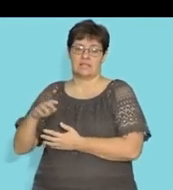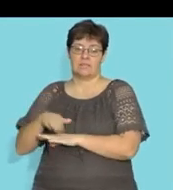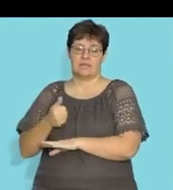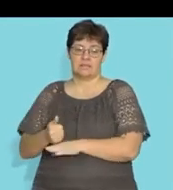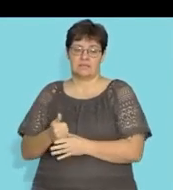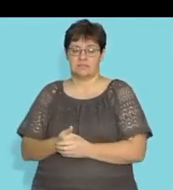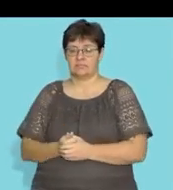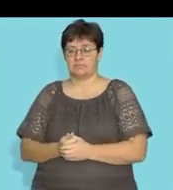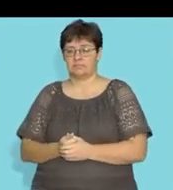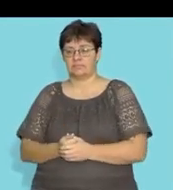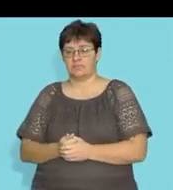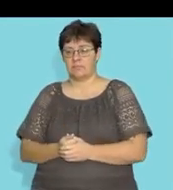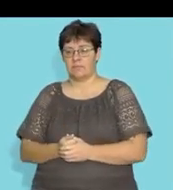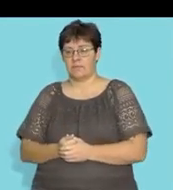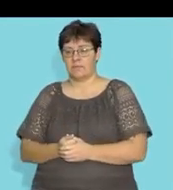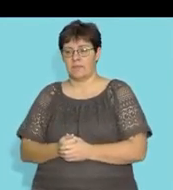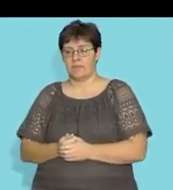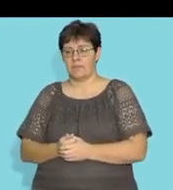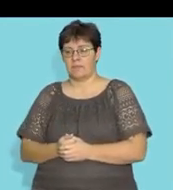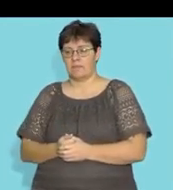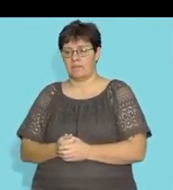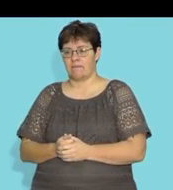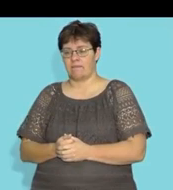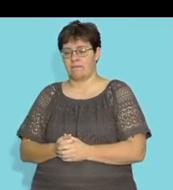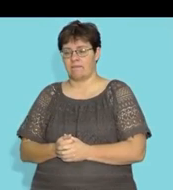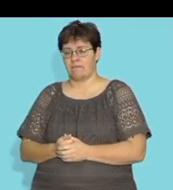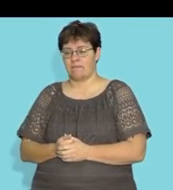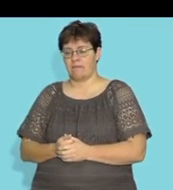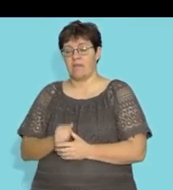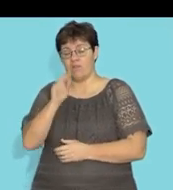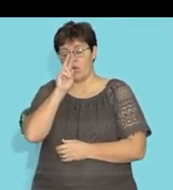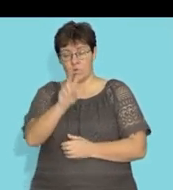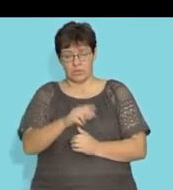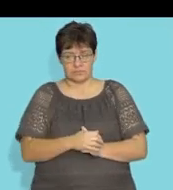conjugate base. But when we look at